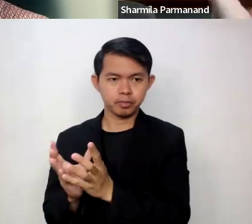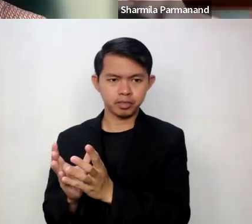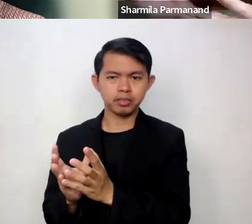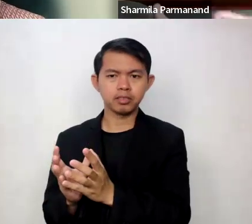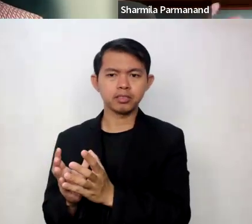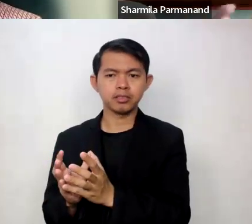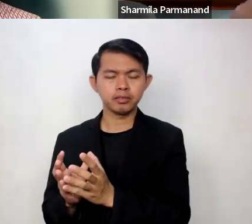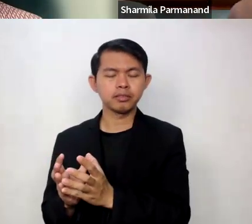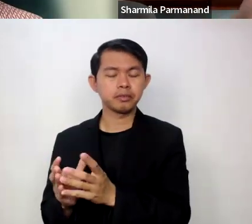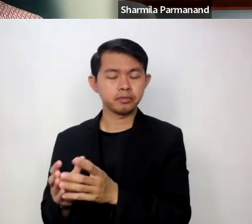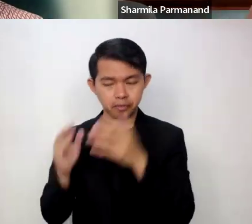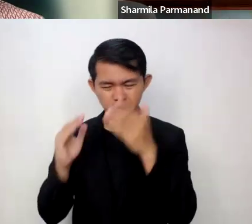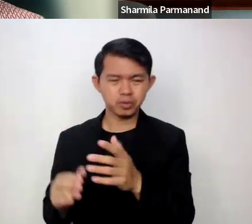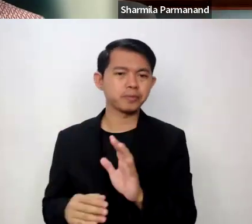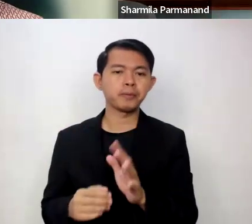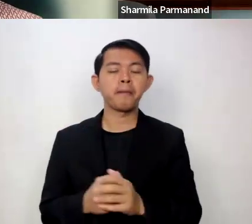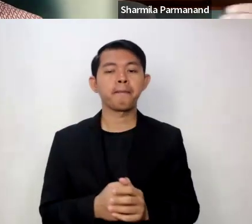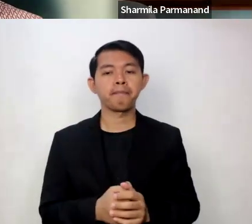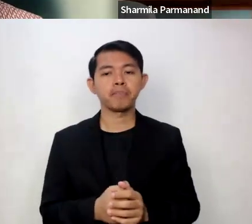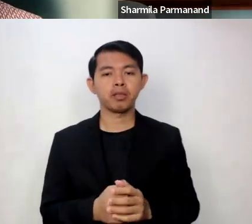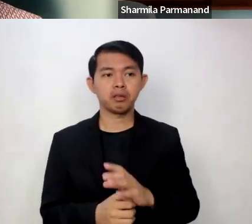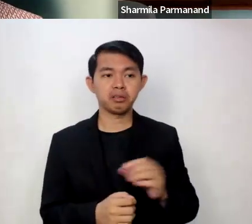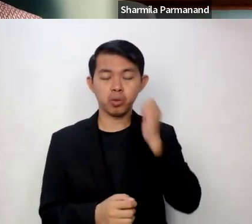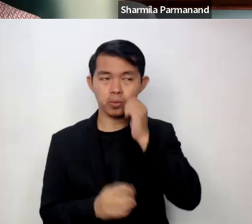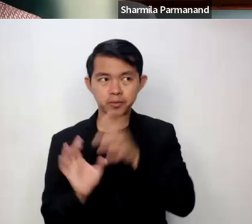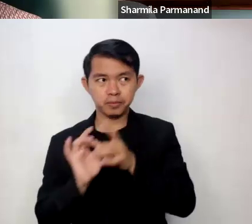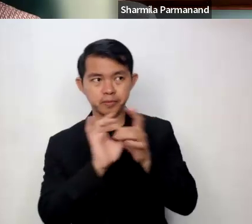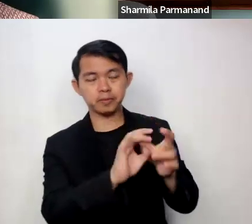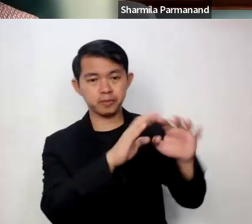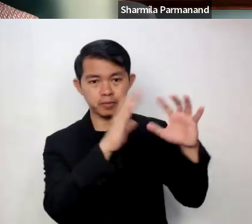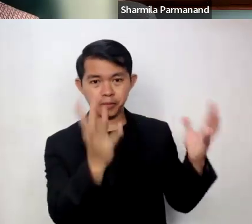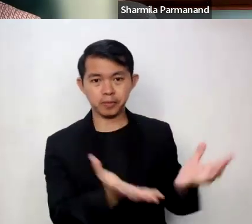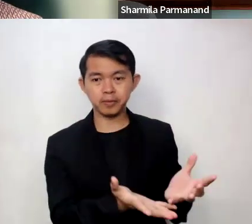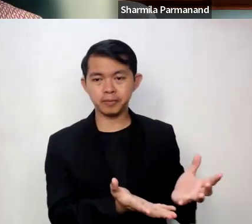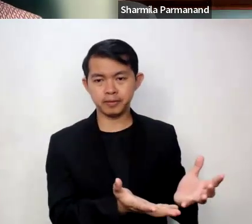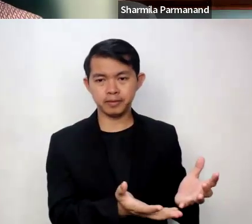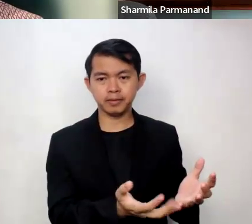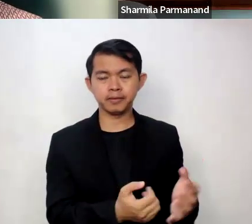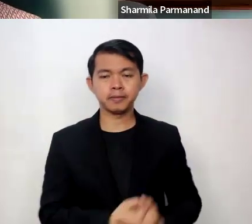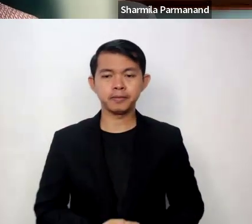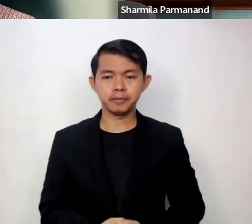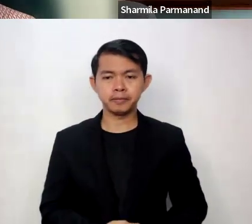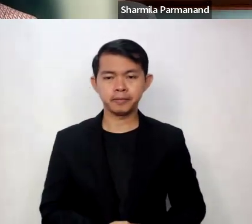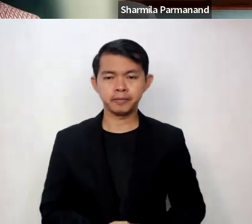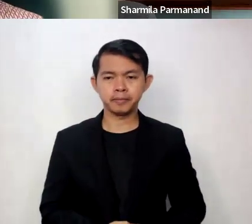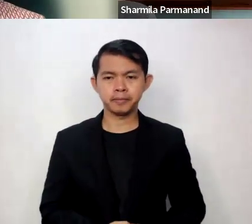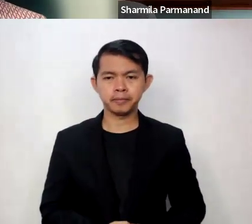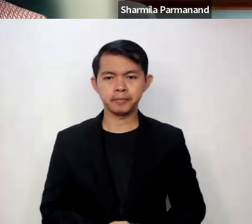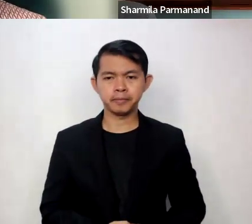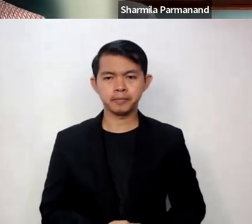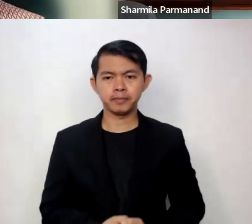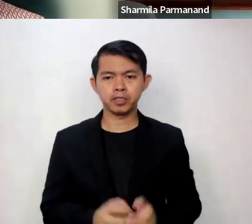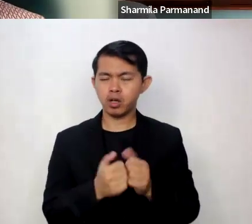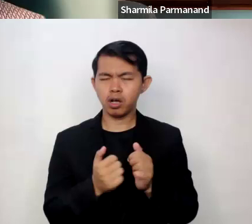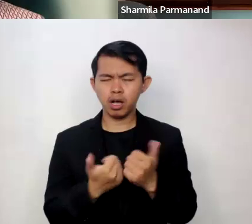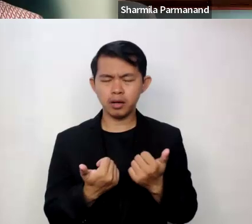that's not how we should think about it. We should be thinking about everything as local. But I also don't want to romanticize the Philippines, right? So paano yun?